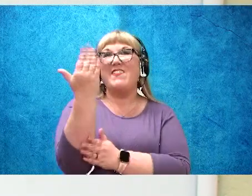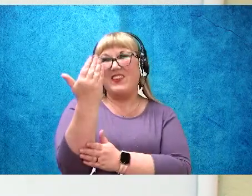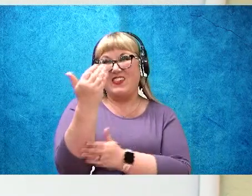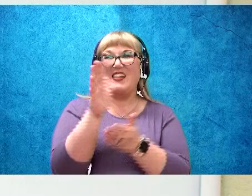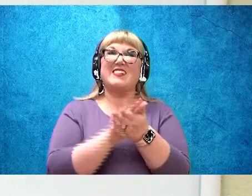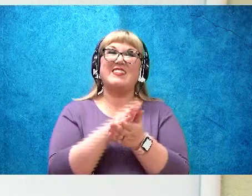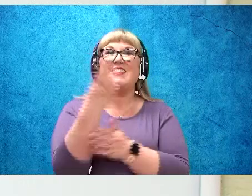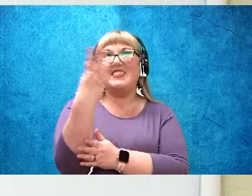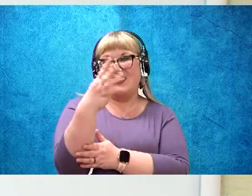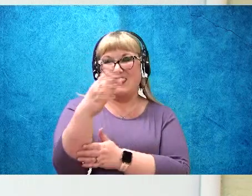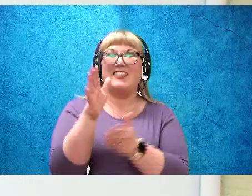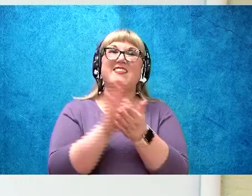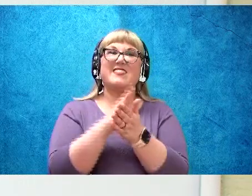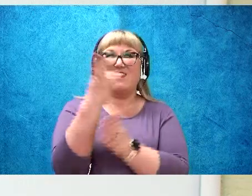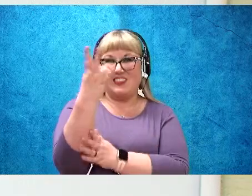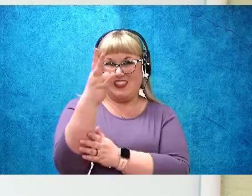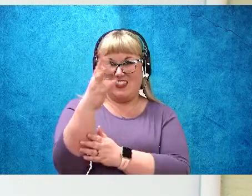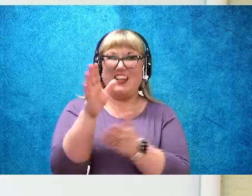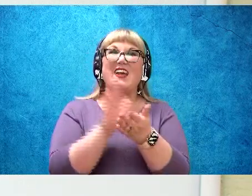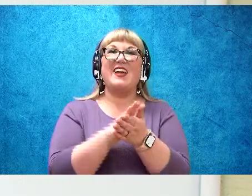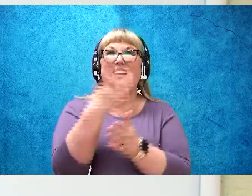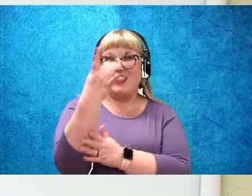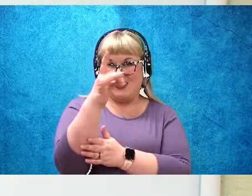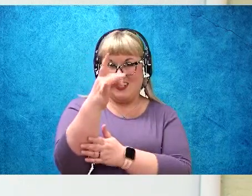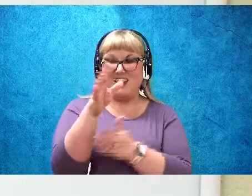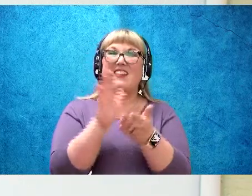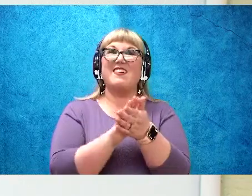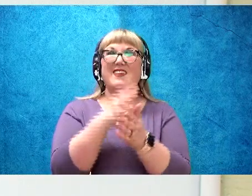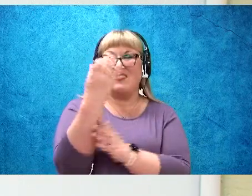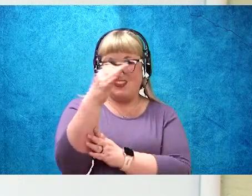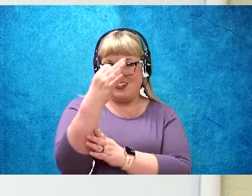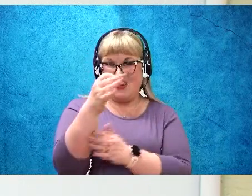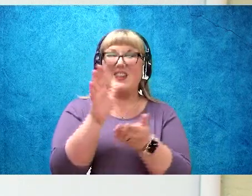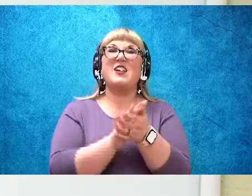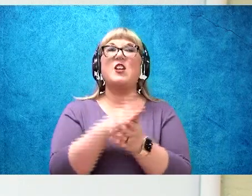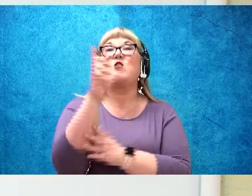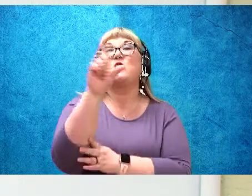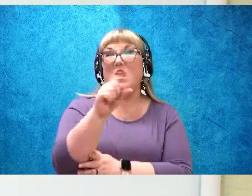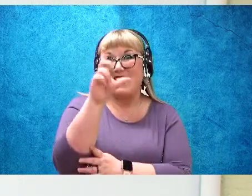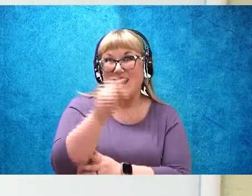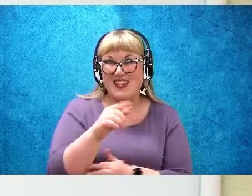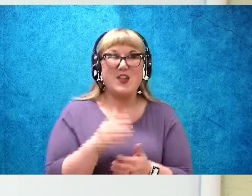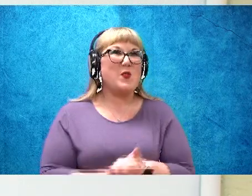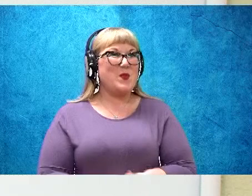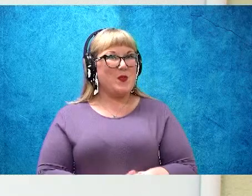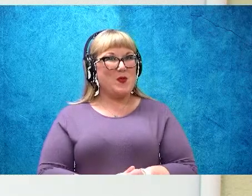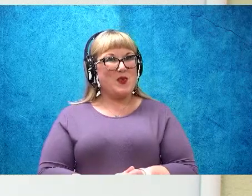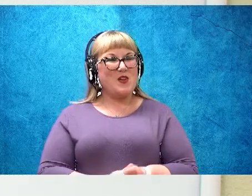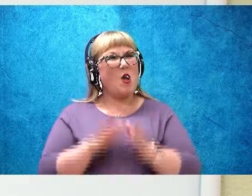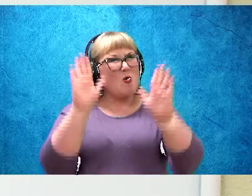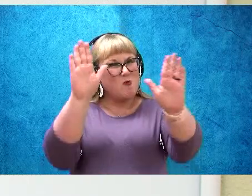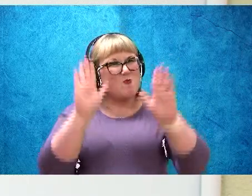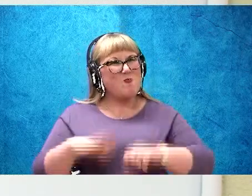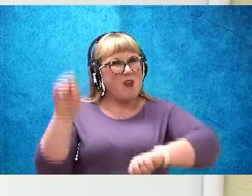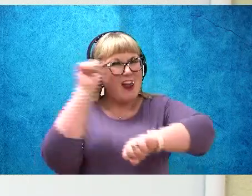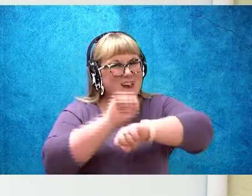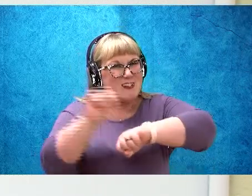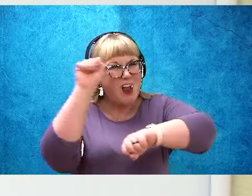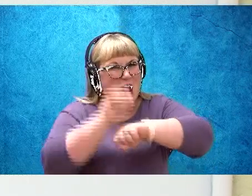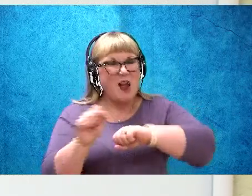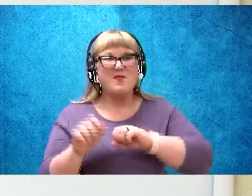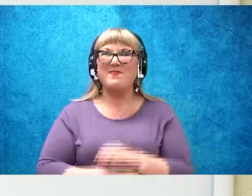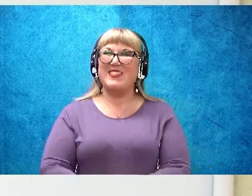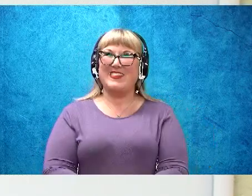15, 16, 17, 18, 19, 20. Great job. All